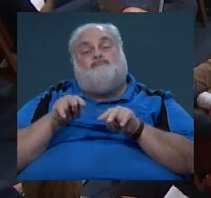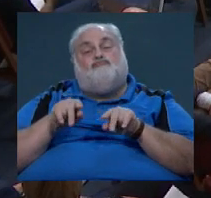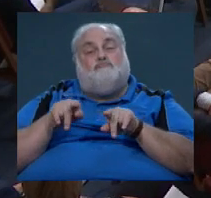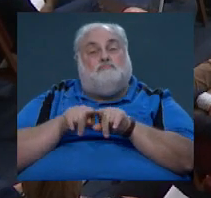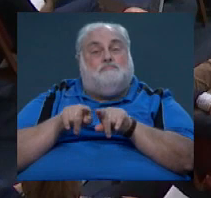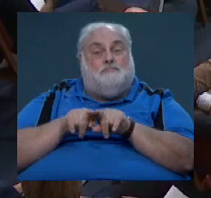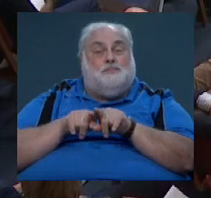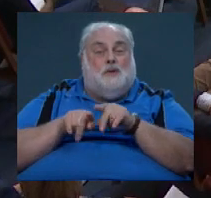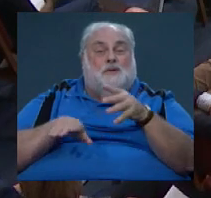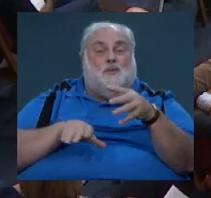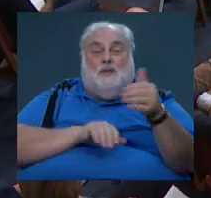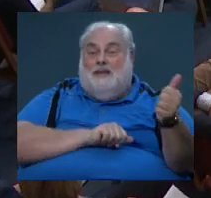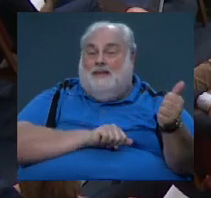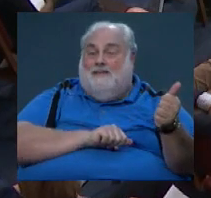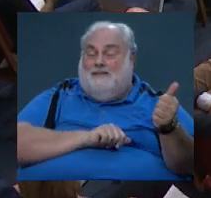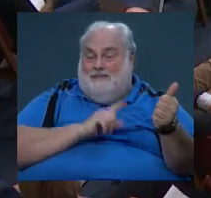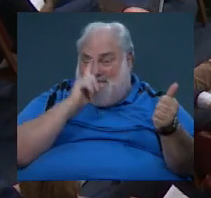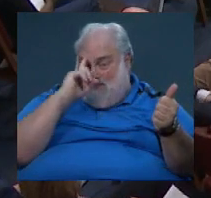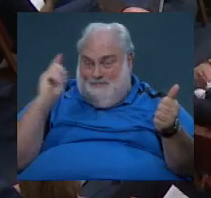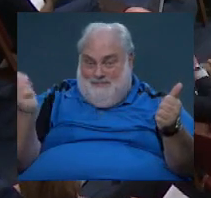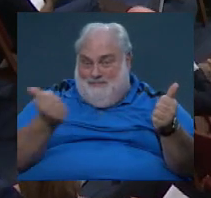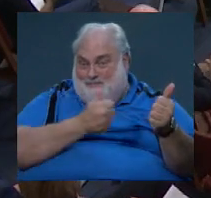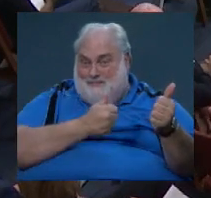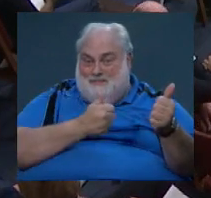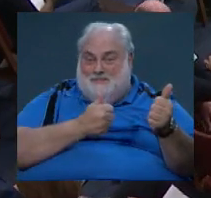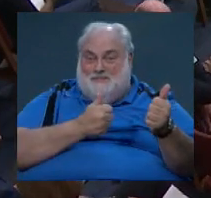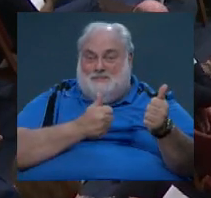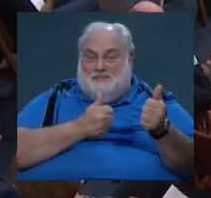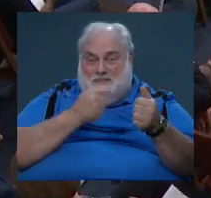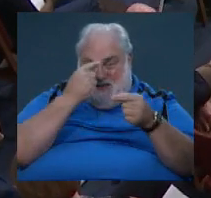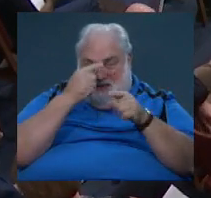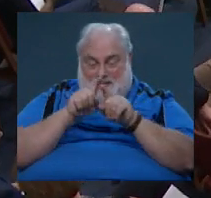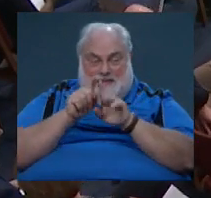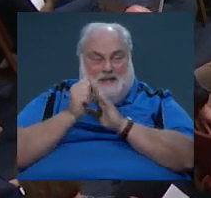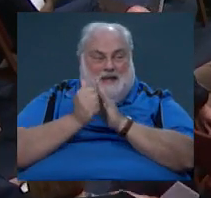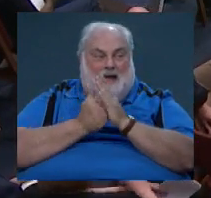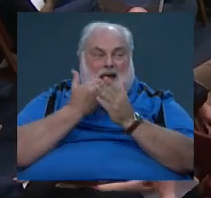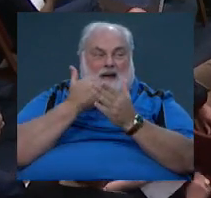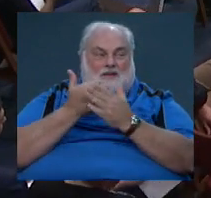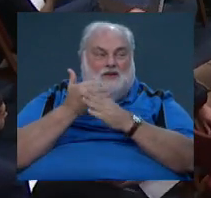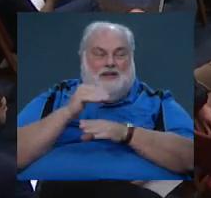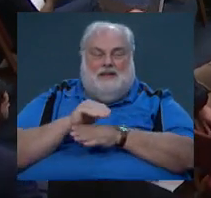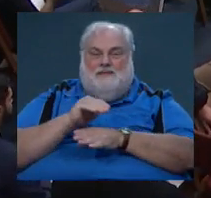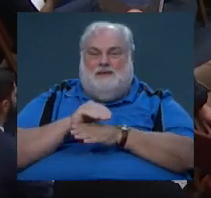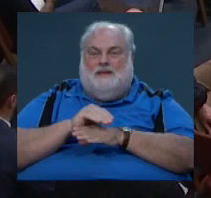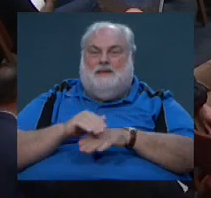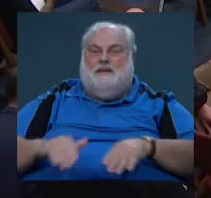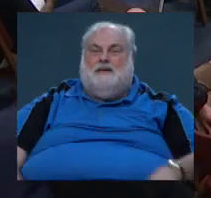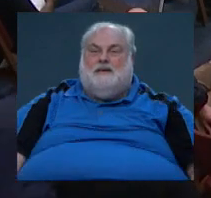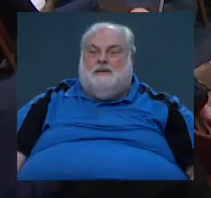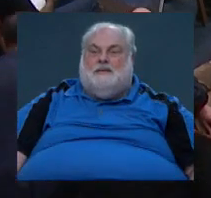also welcome to leave. So if you're on the consent agenda, have a good evening.